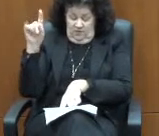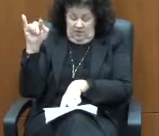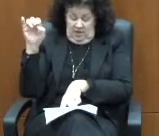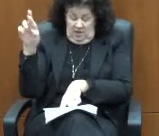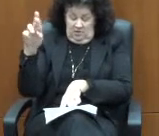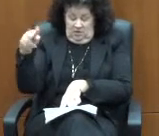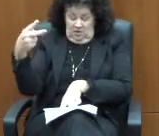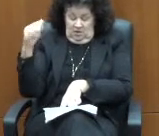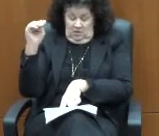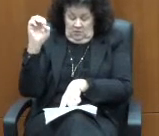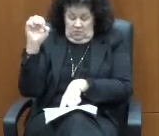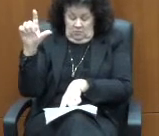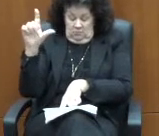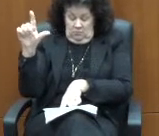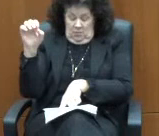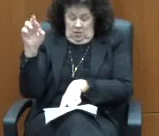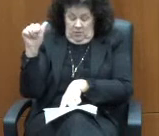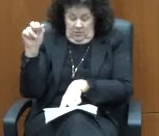Any objection?